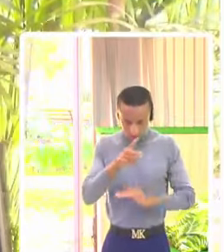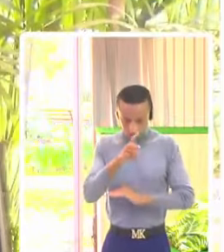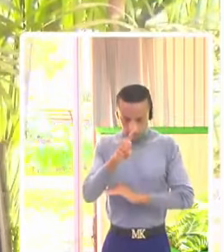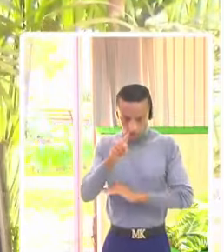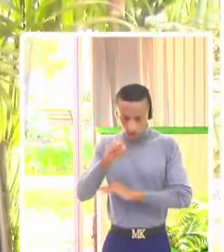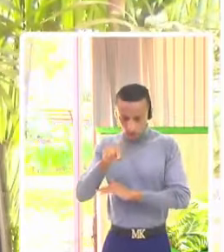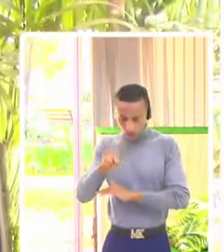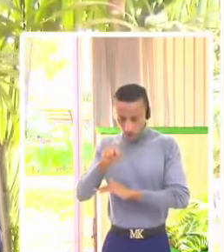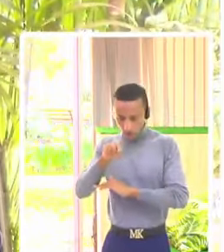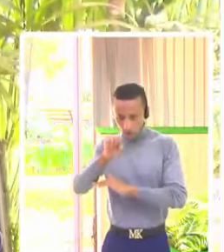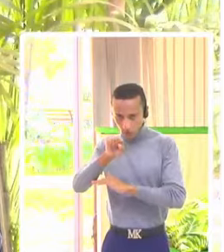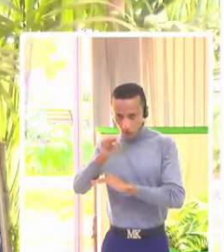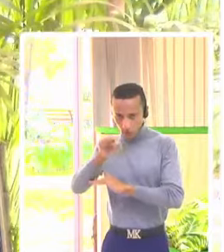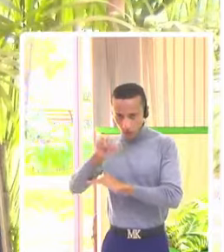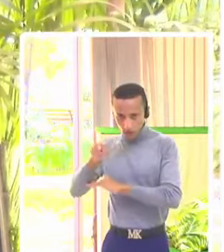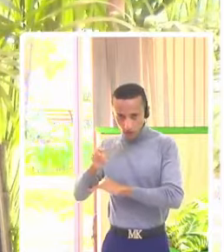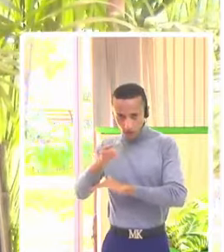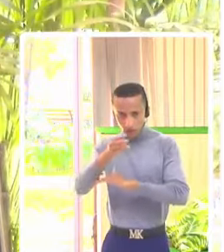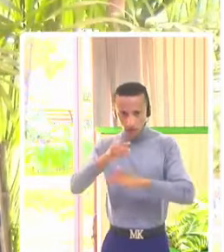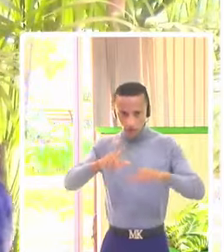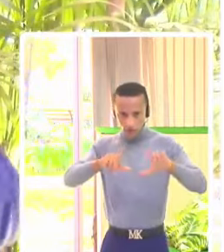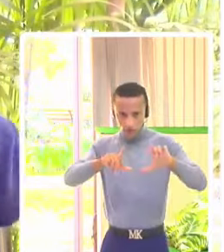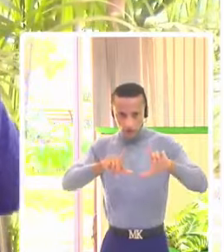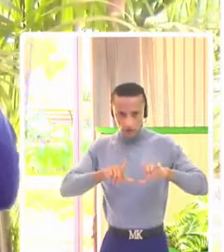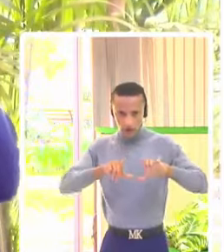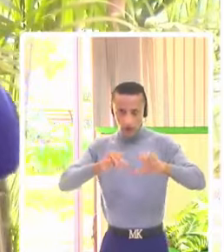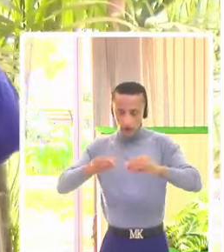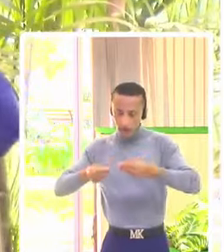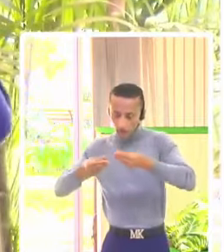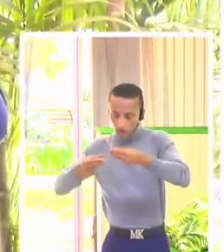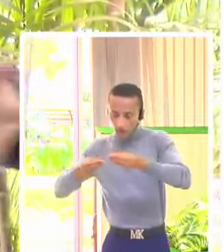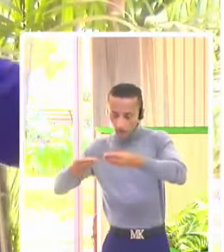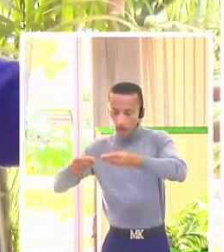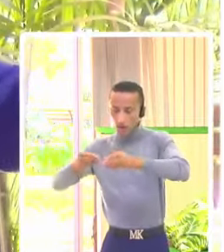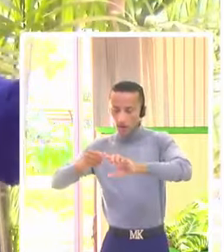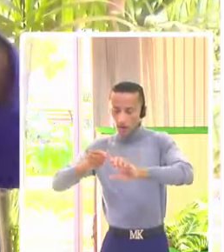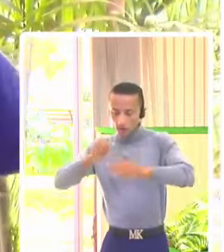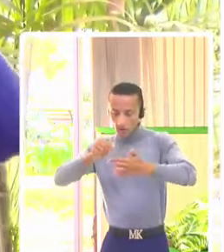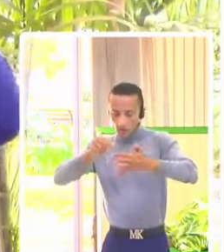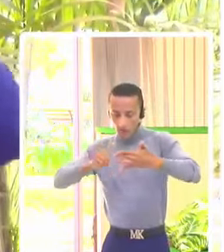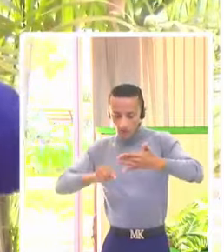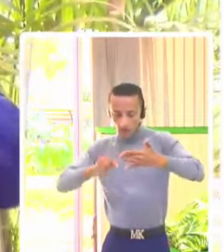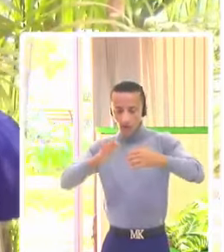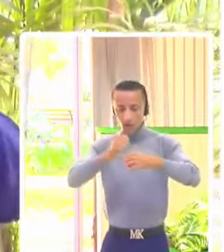distributed for the past 5 years to everyone